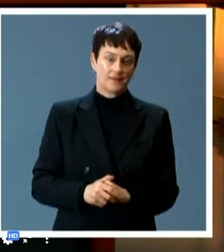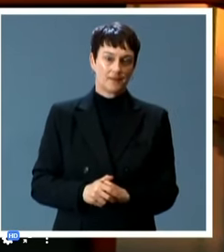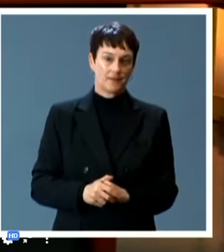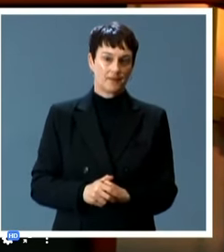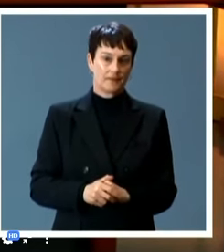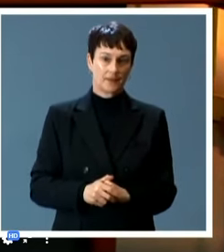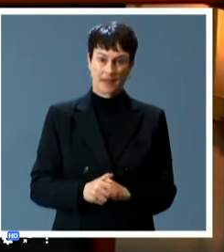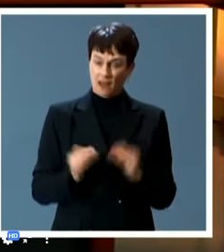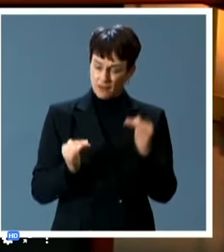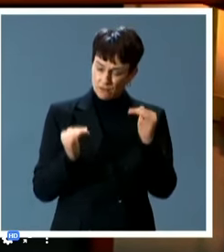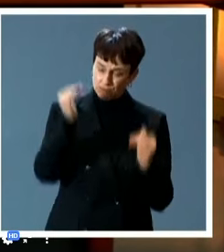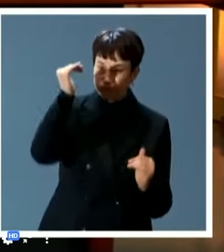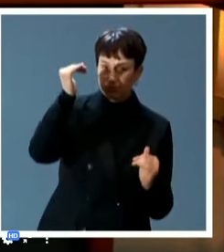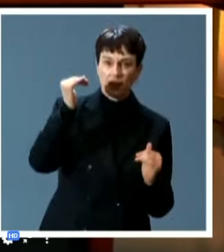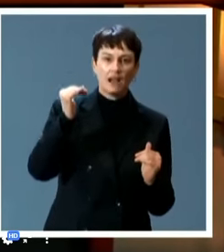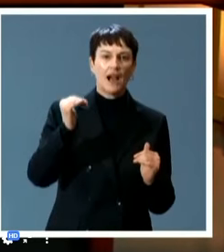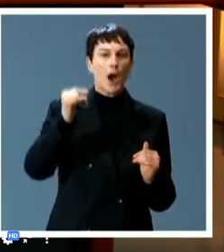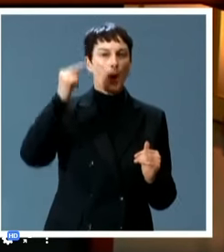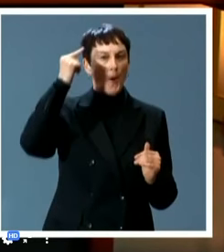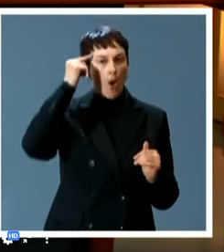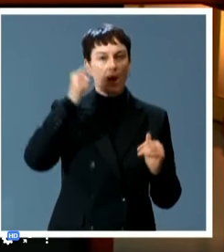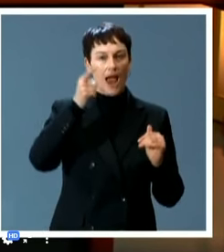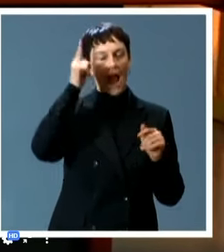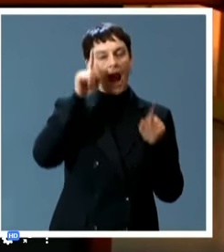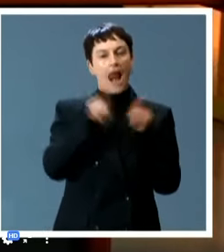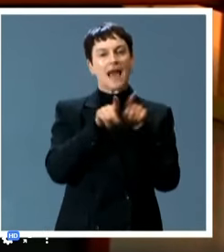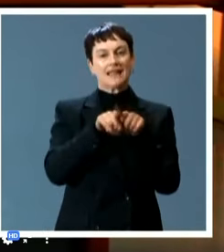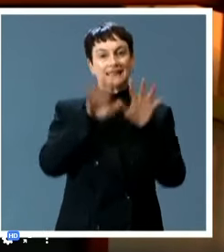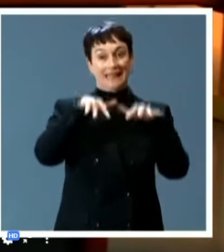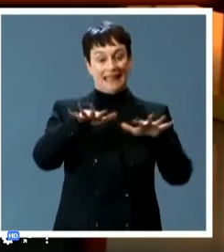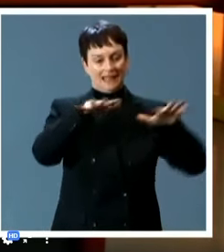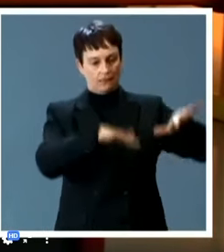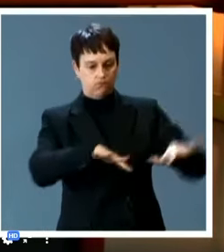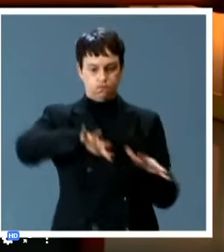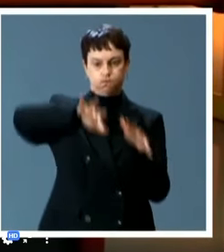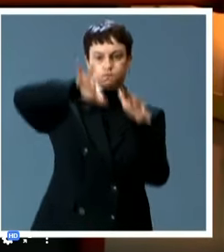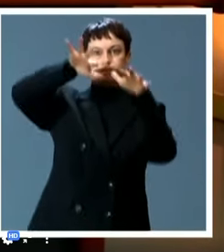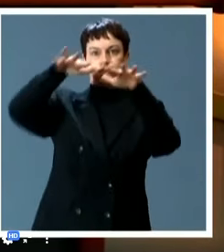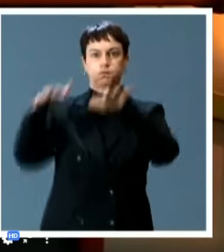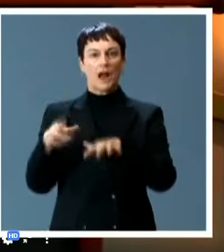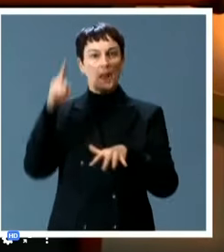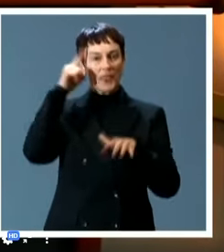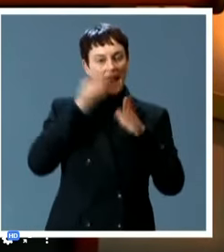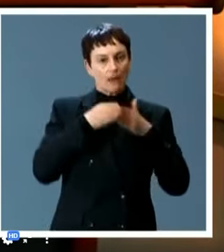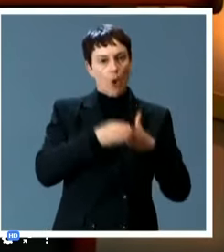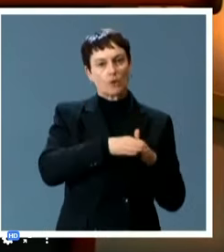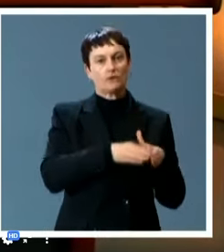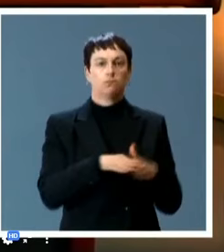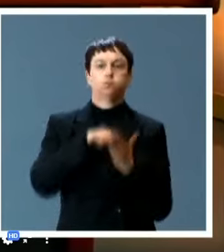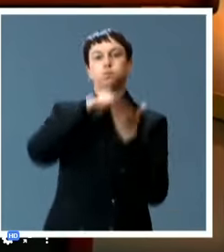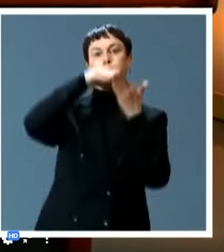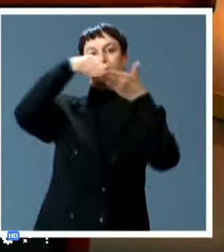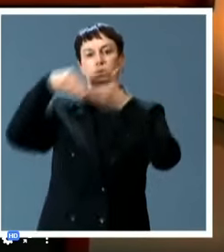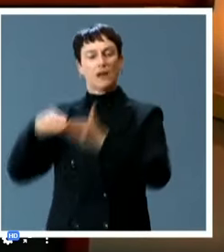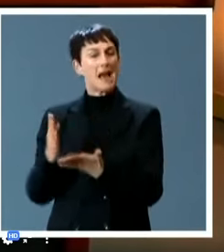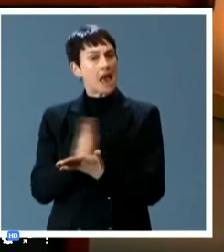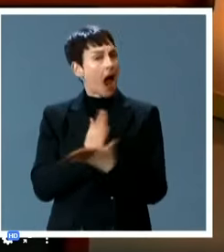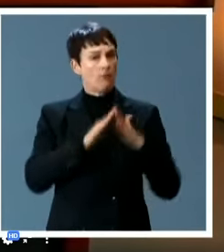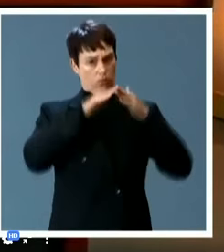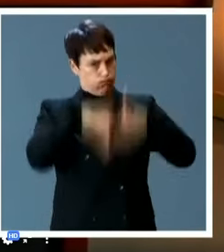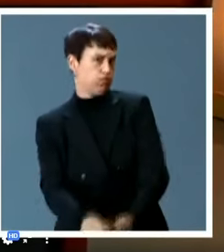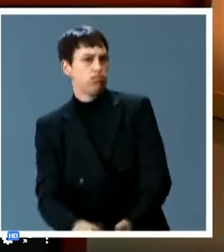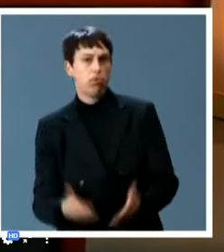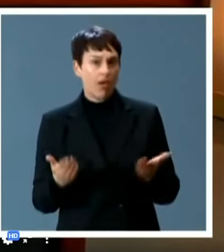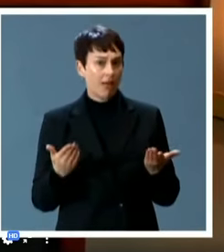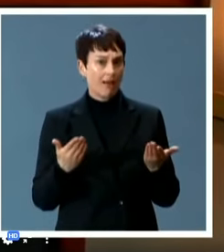rising inequality sinks all boats. Confidence in institutions and leaders is eroding. Voter turnout has fallen by a